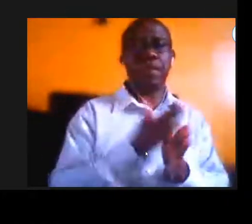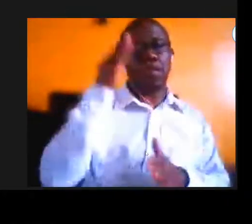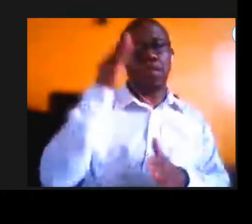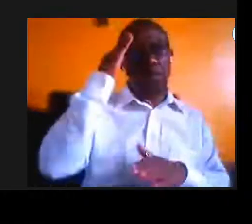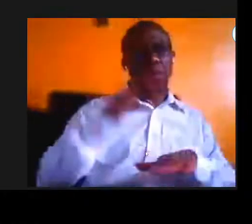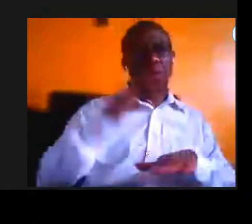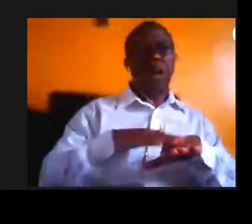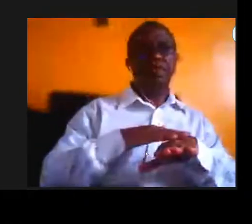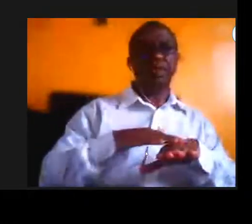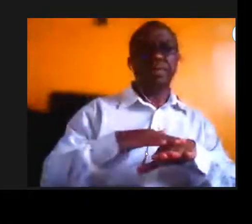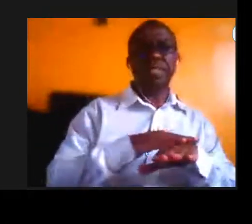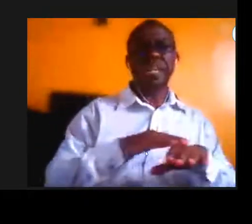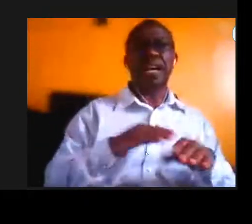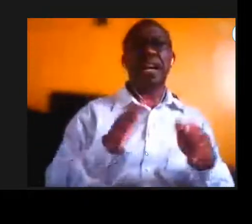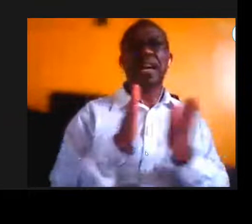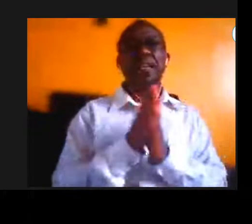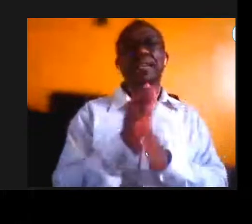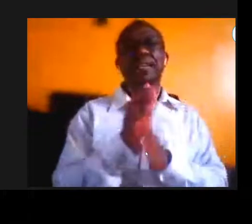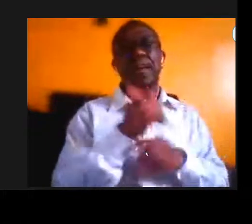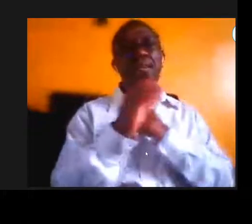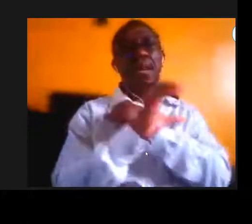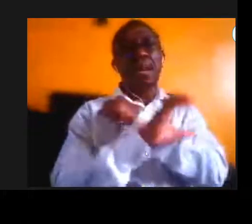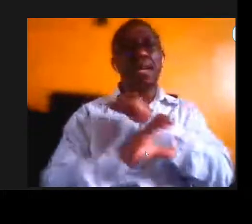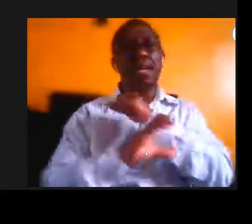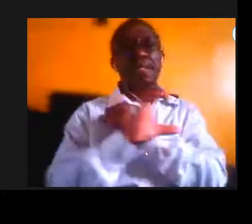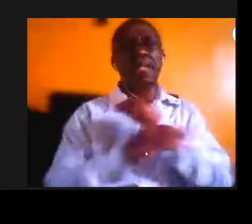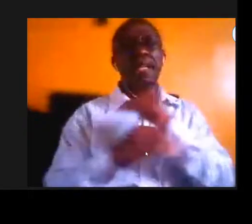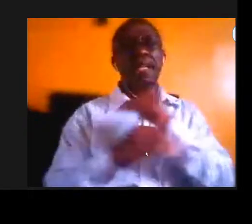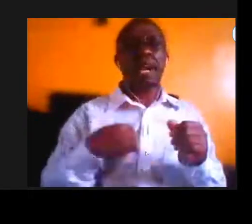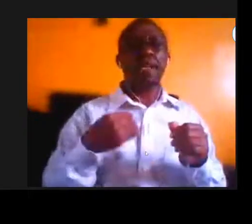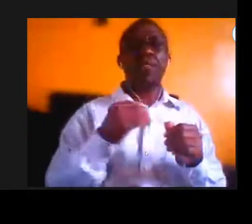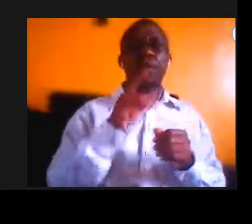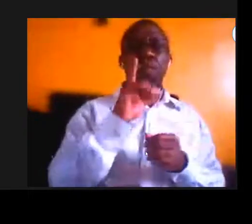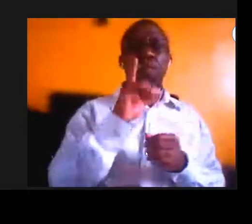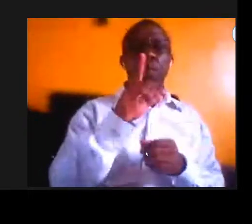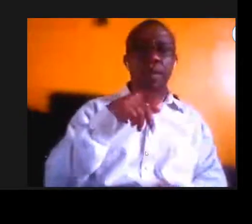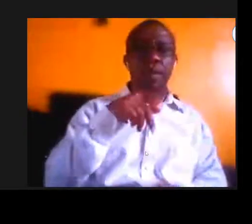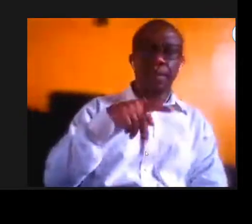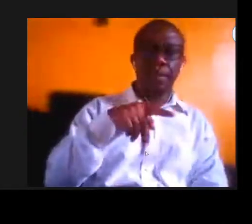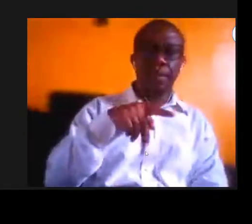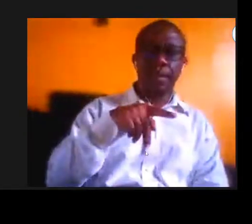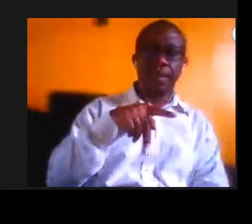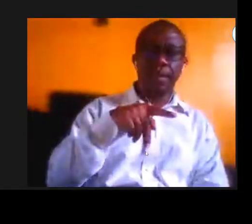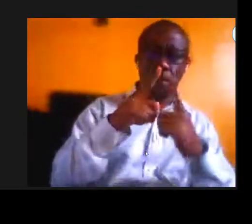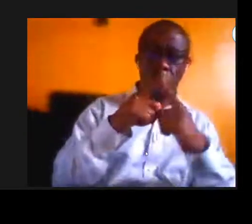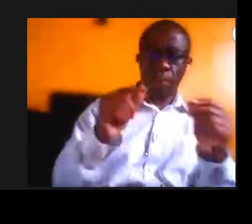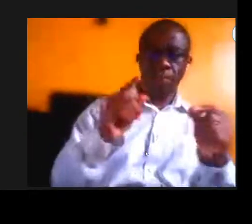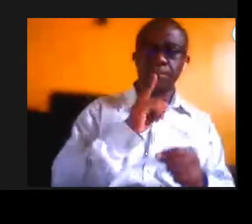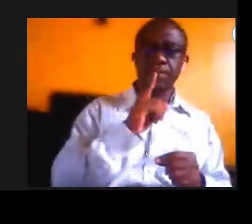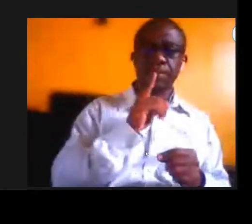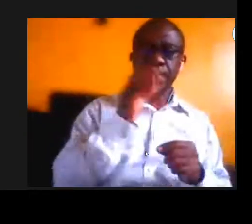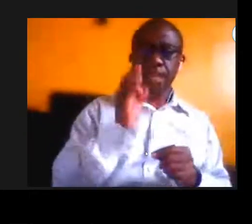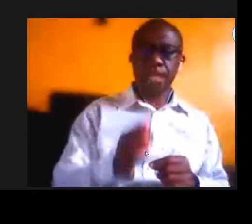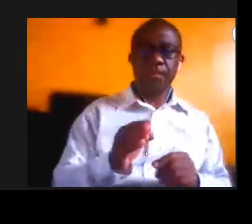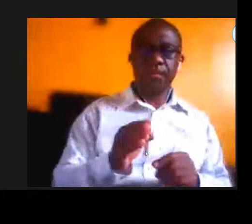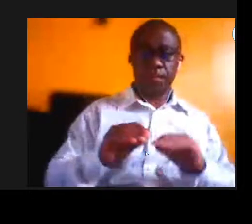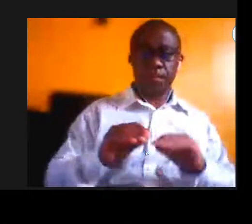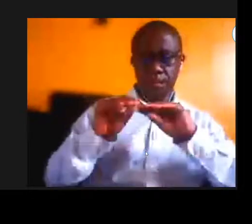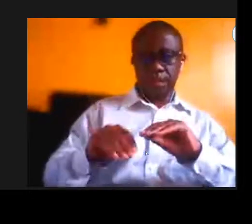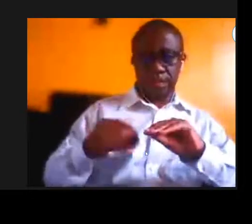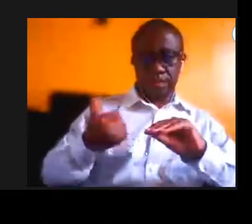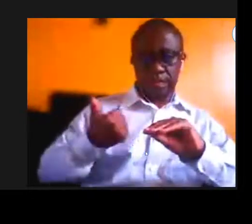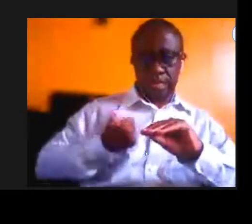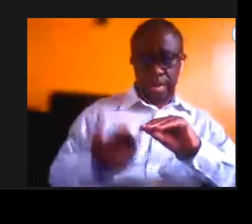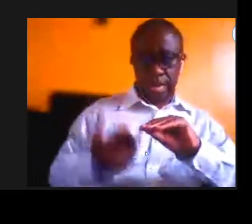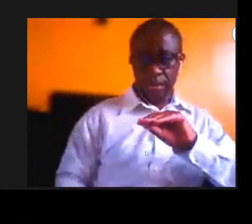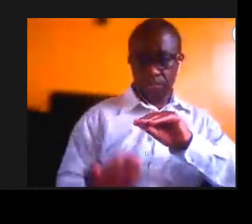also we have some proverb that said, when you teach a lady or a woman, you teach a